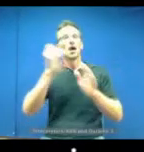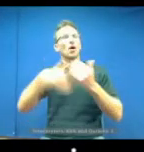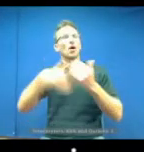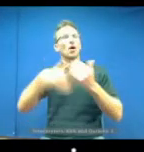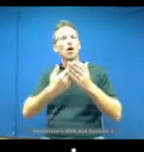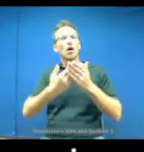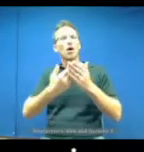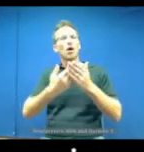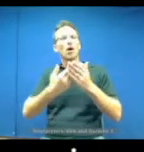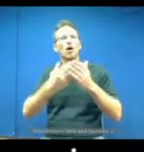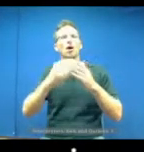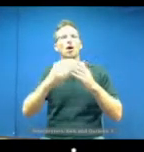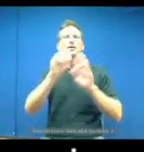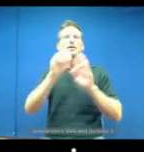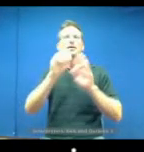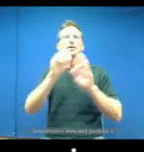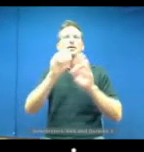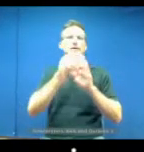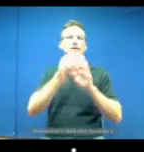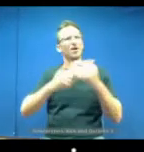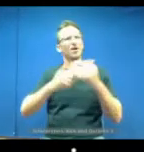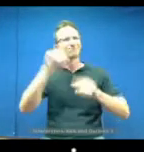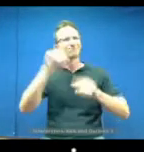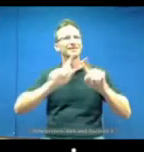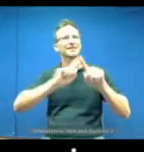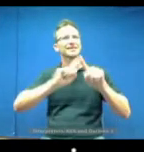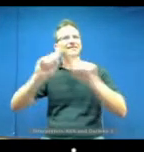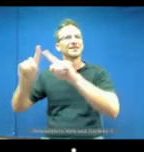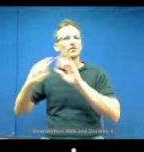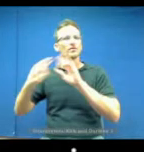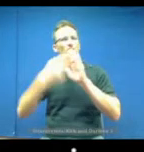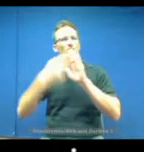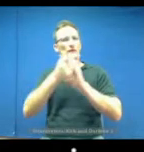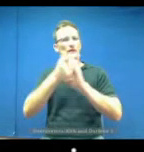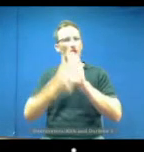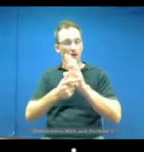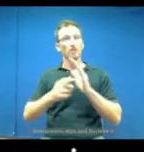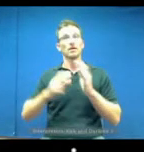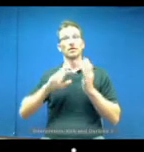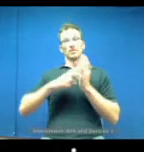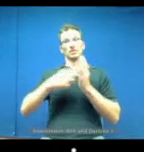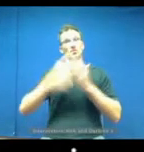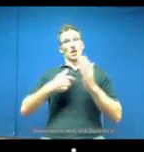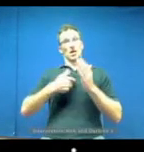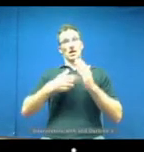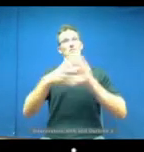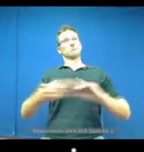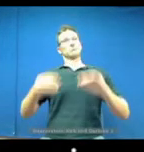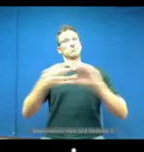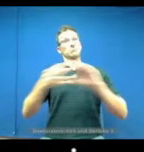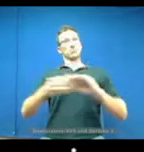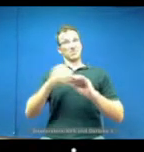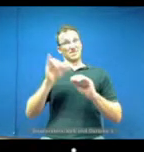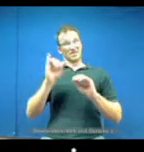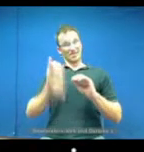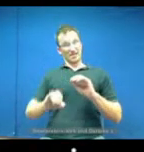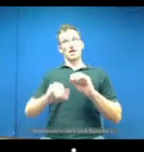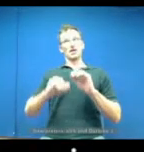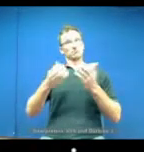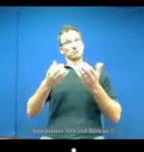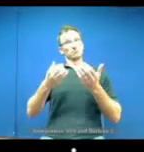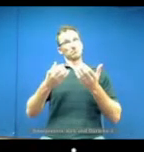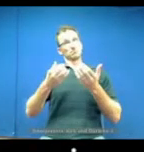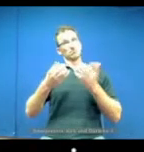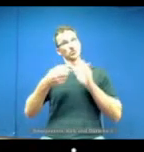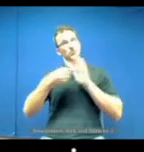And so no part of this discussion can be relied upon as legal advice, nor is any attorney-client